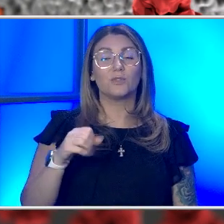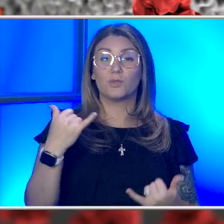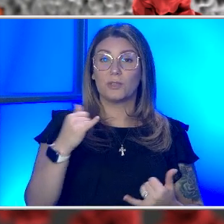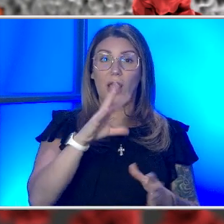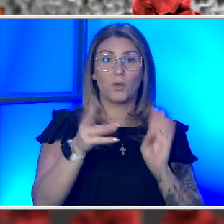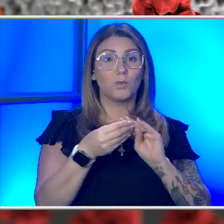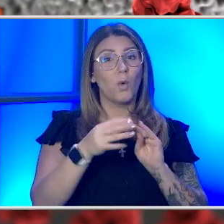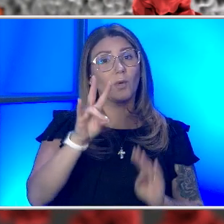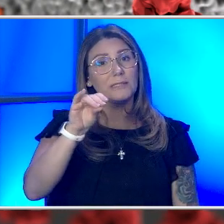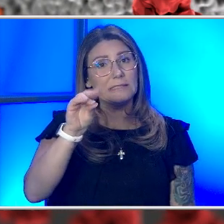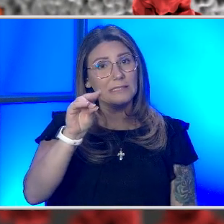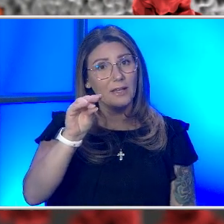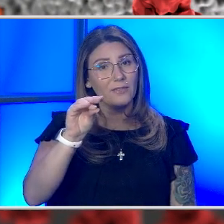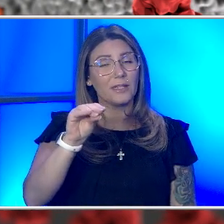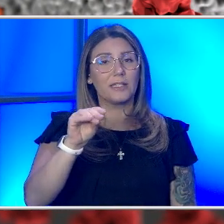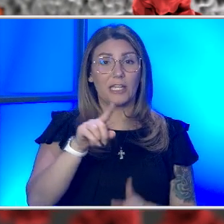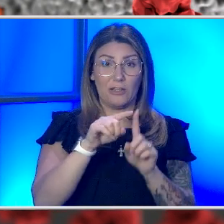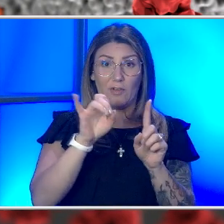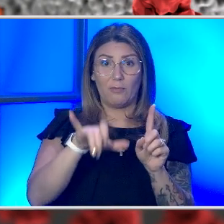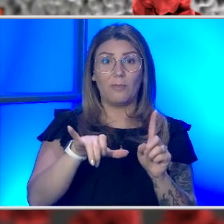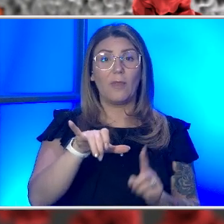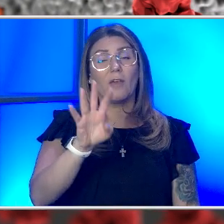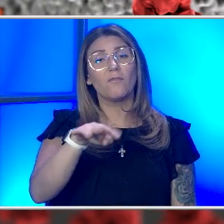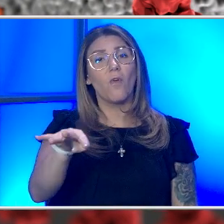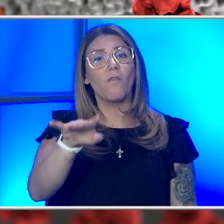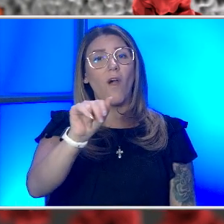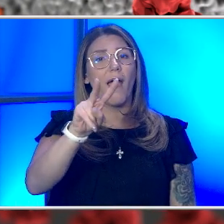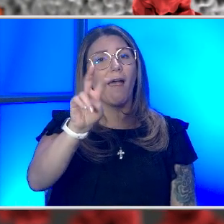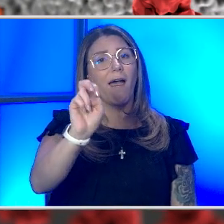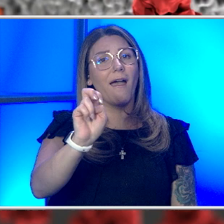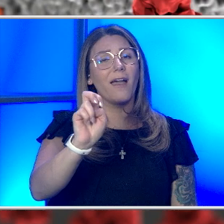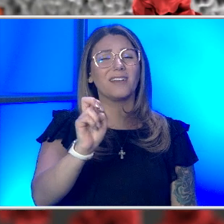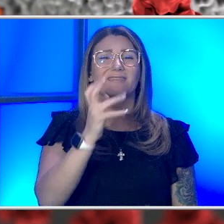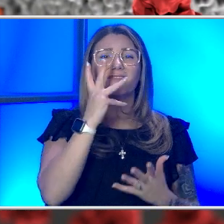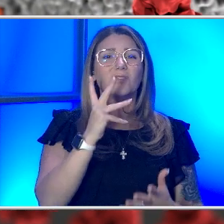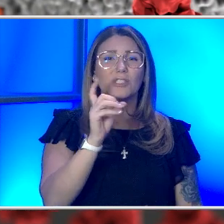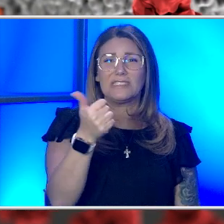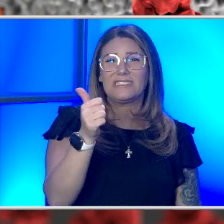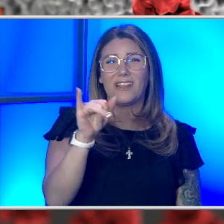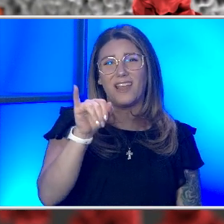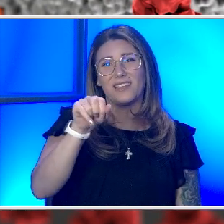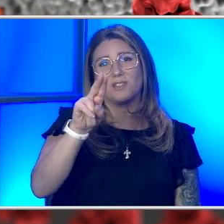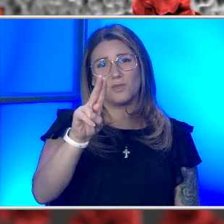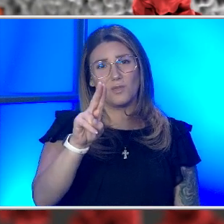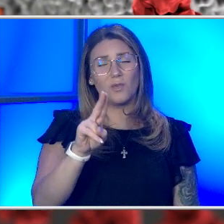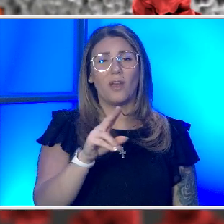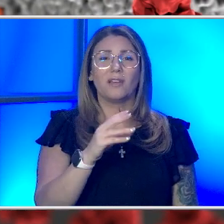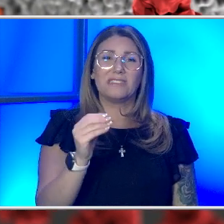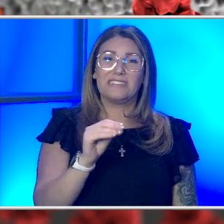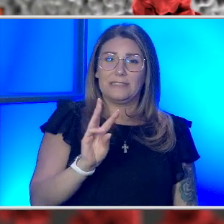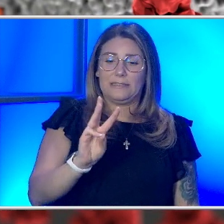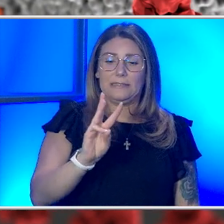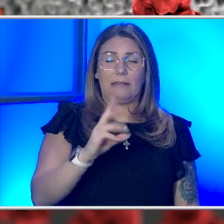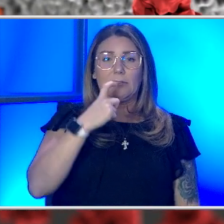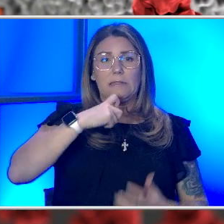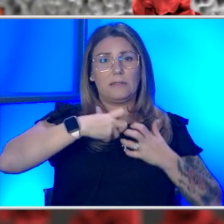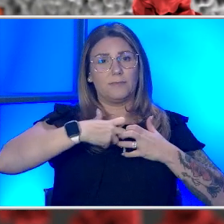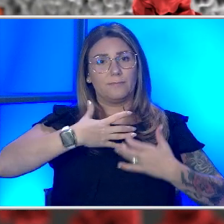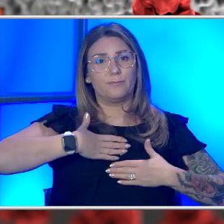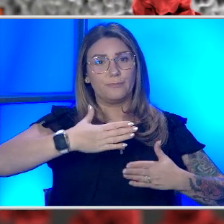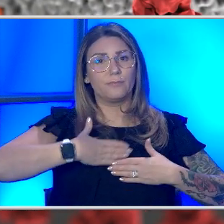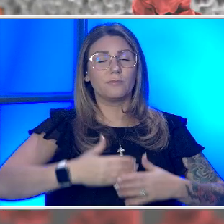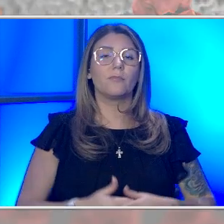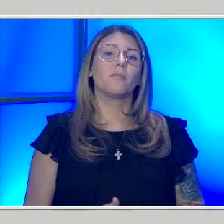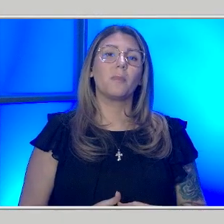hospital. Of those, though, 44 are active. Unfortunately, we do have 10 in the ICU, and 6 of those on the ventilator. So we do have some severe